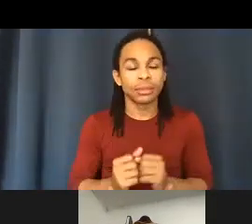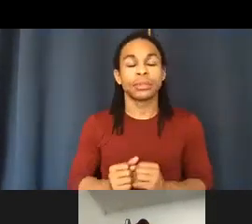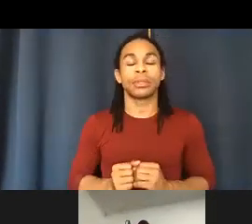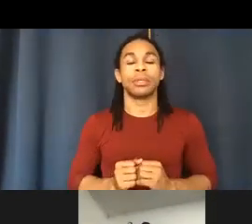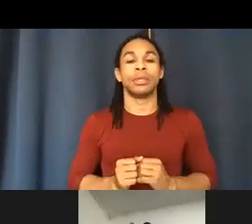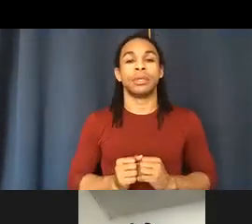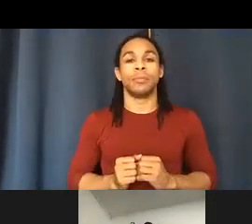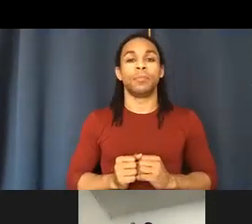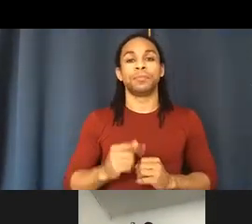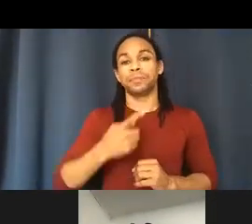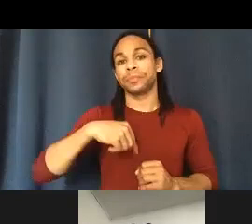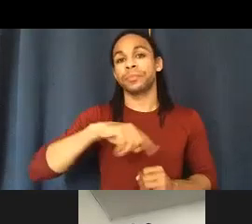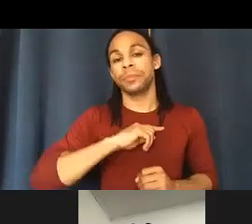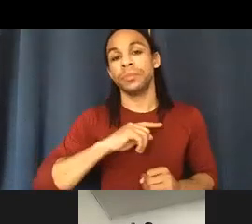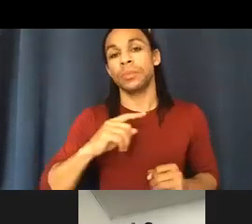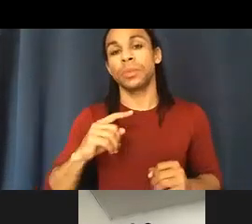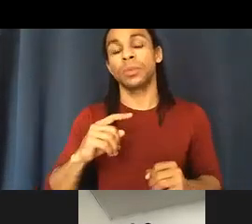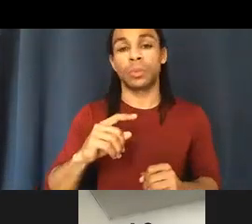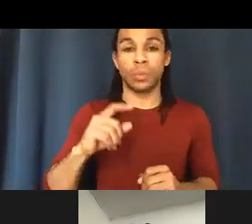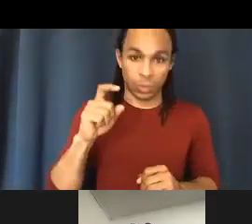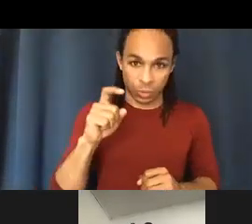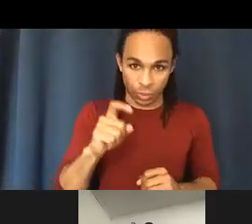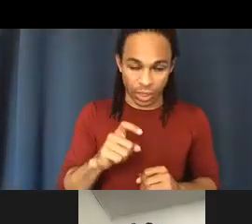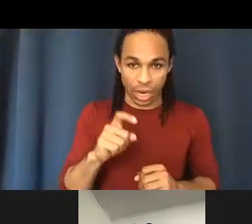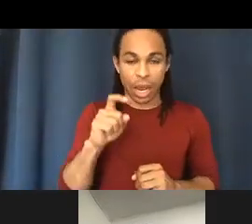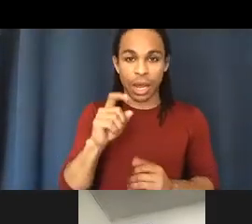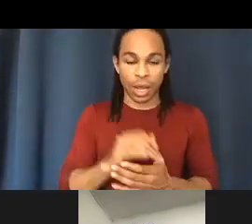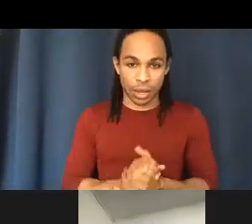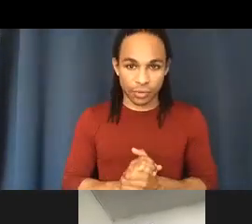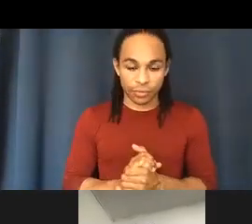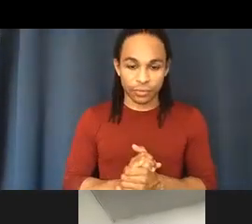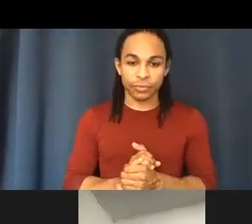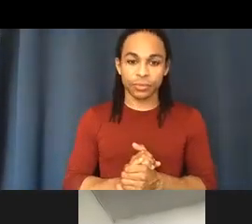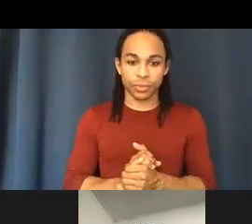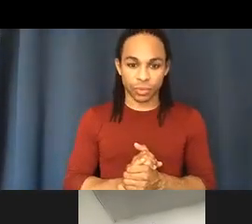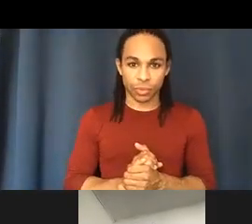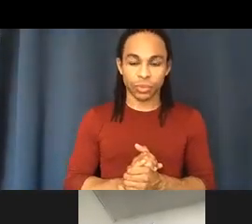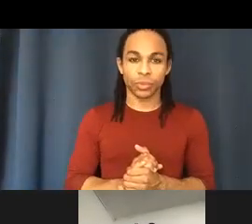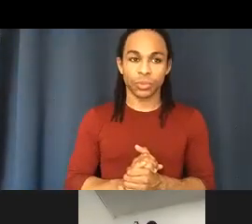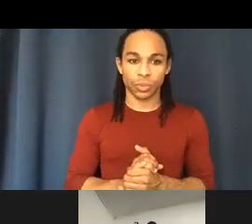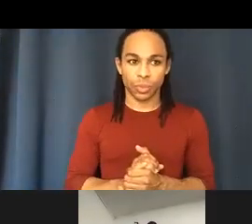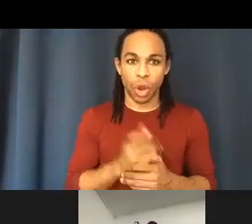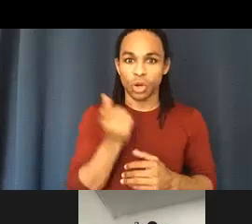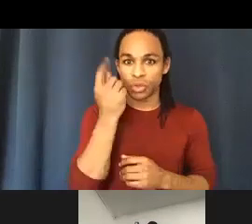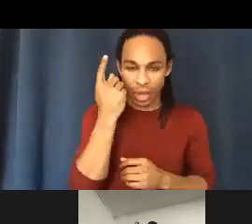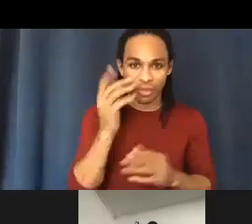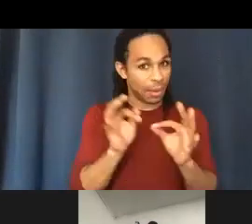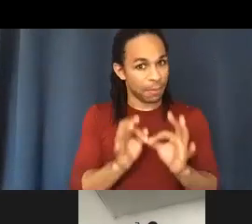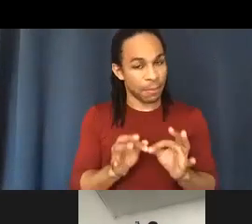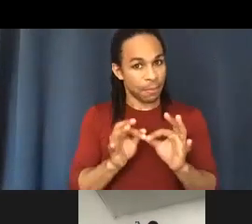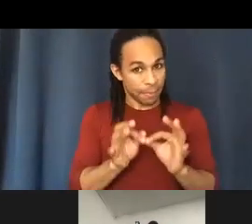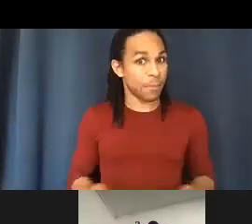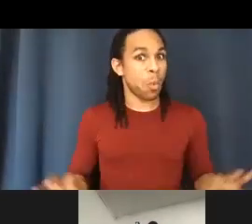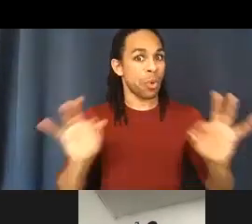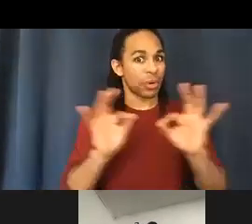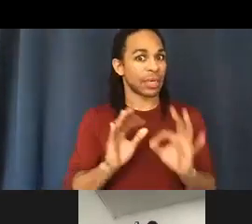We have to emphasize the importance of the opportunity that we have now to put on the table questions that